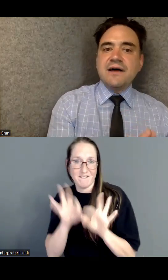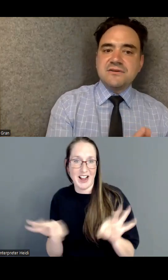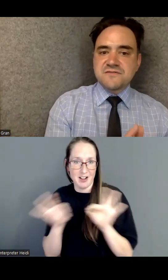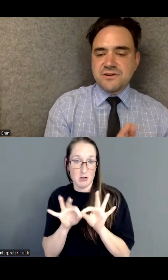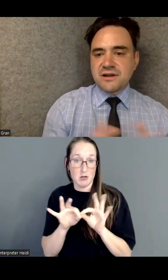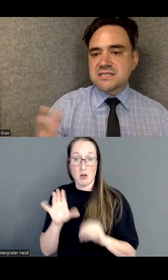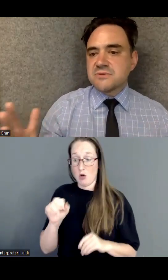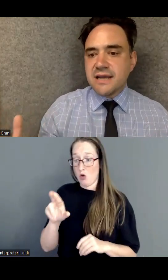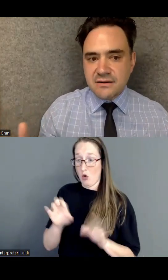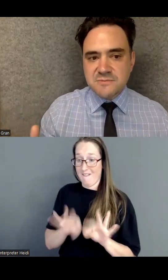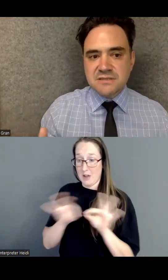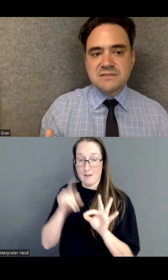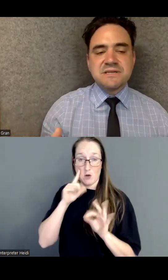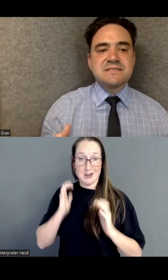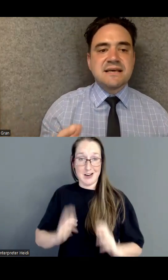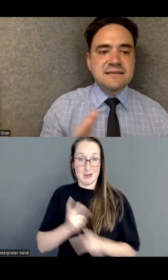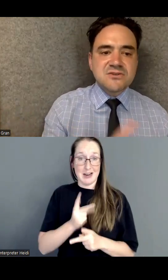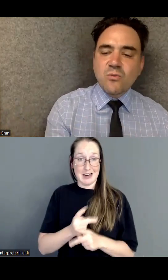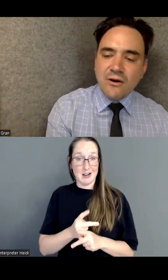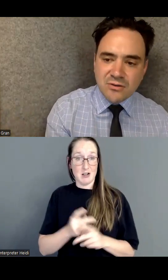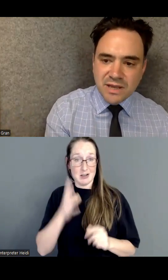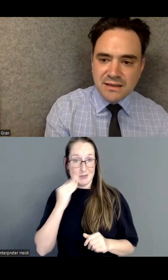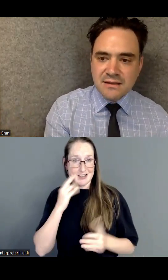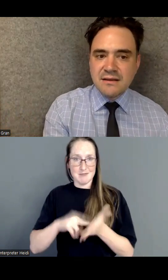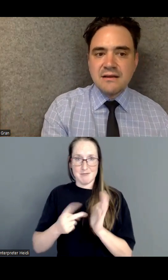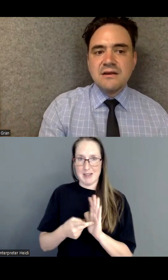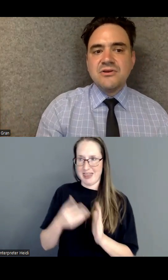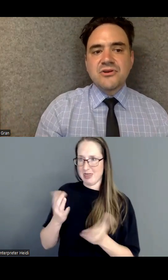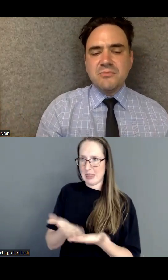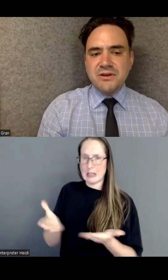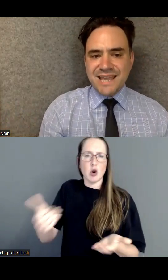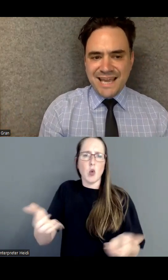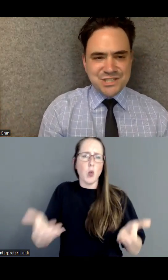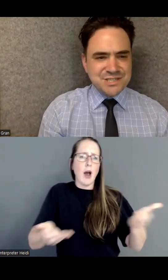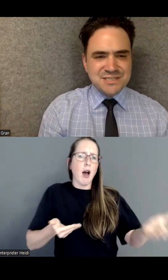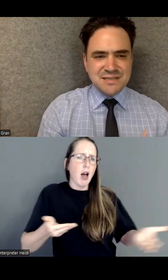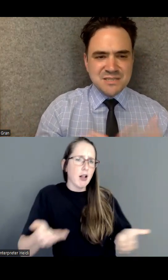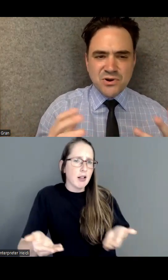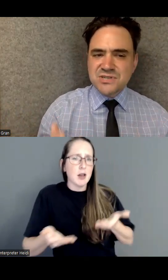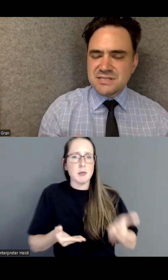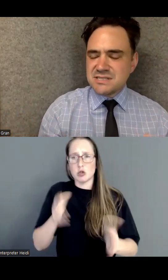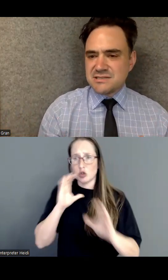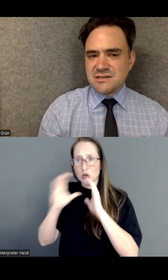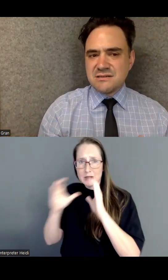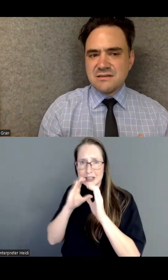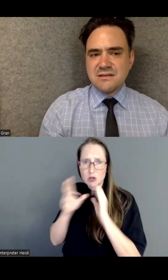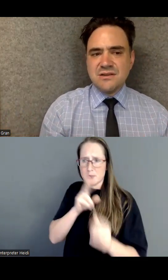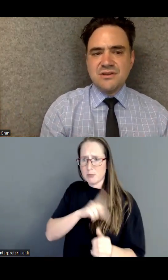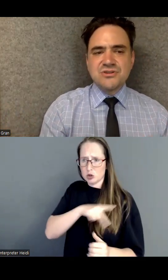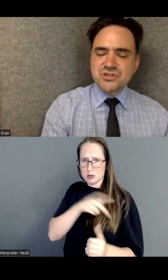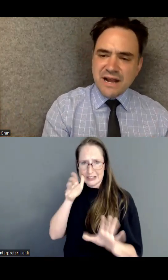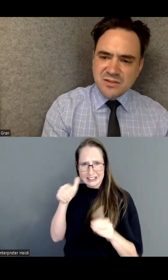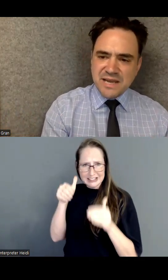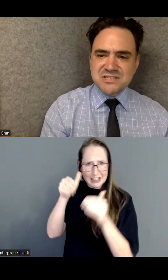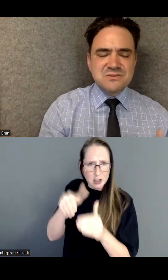core values for your customer care experiences means that things are welcoming. Your communications is person-centered.